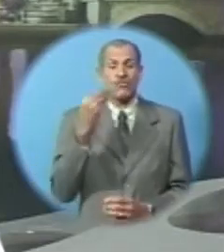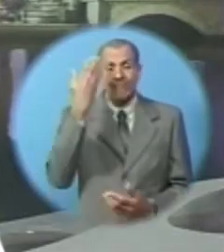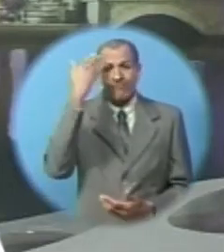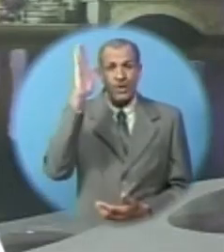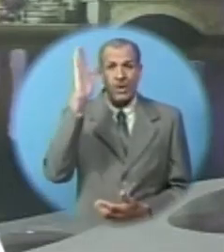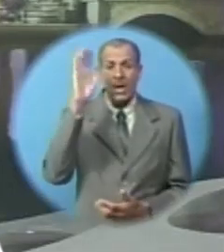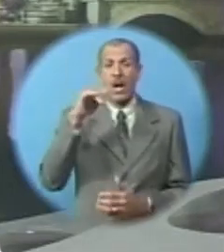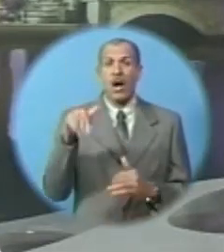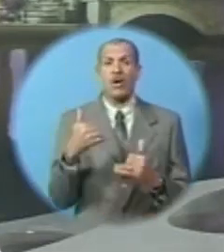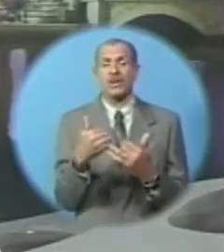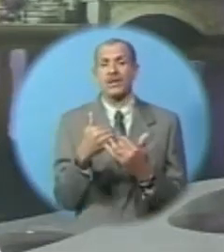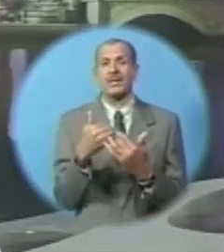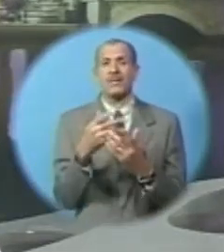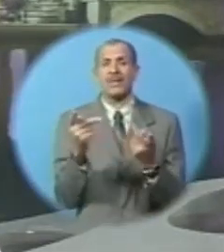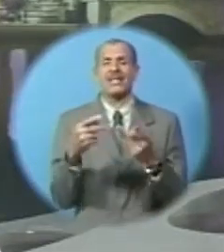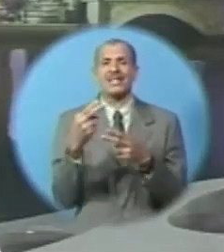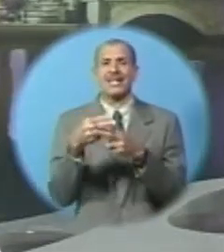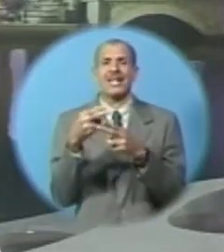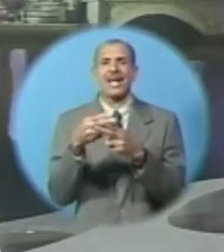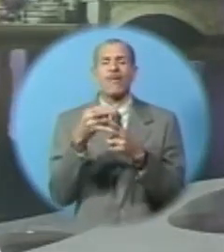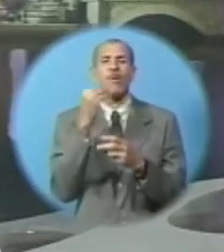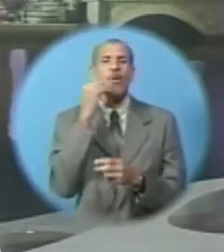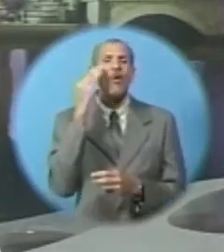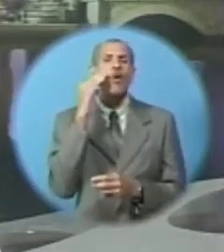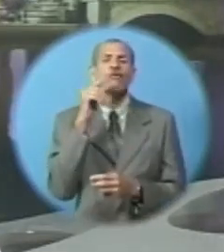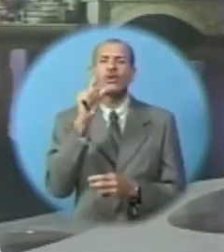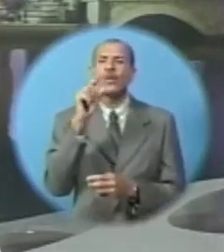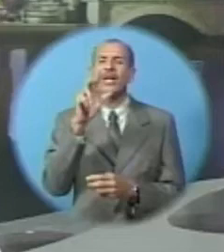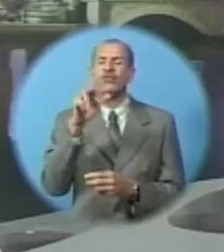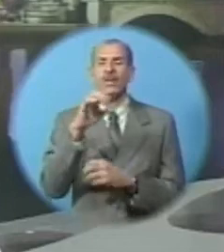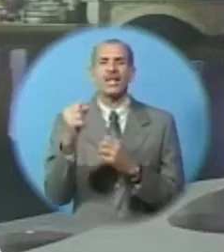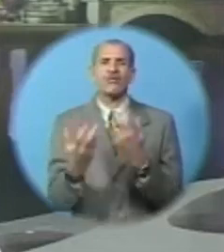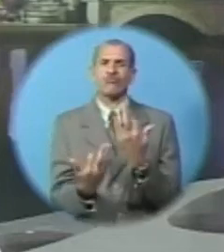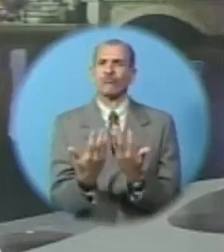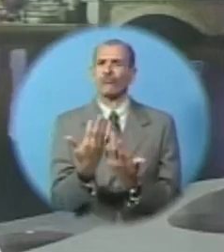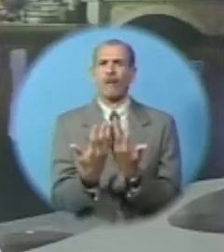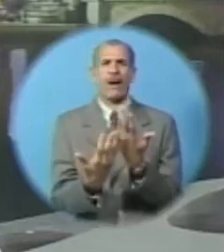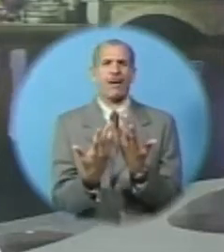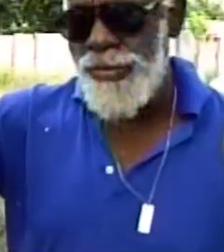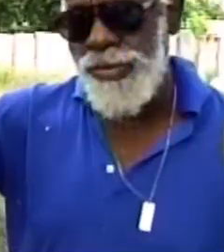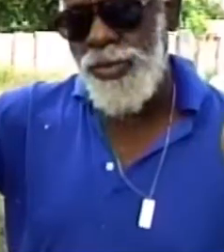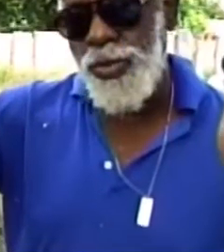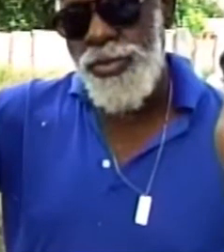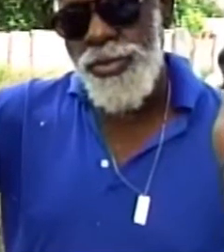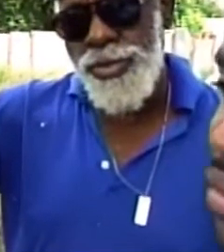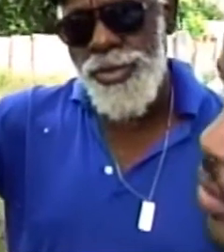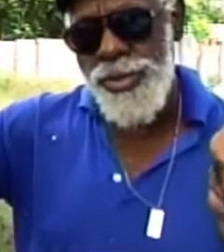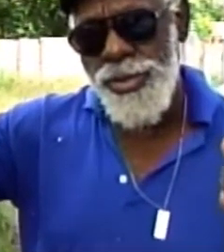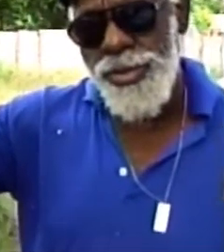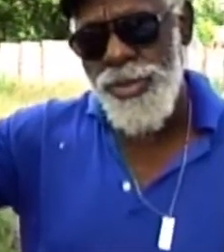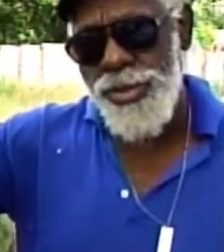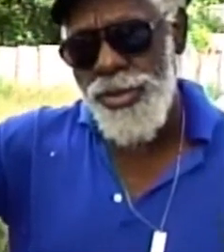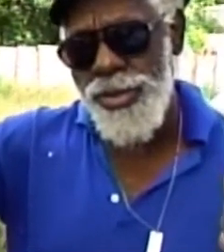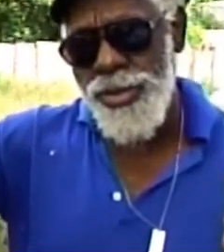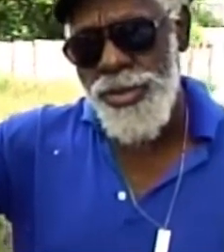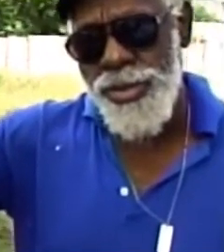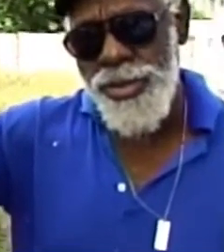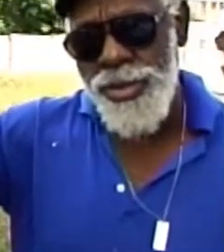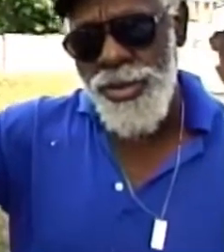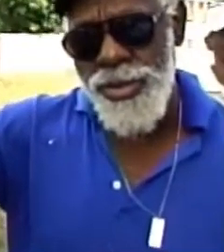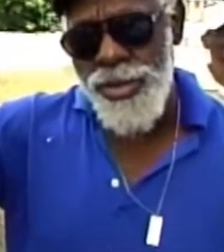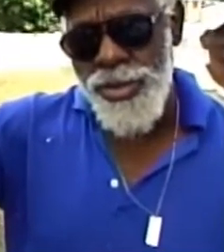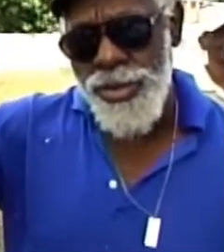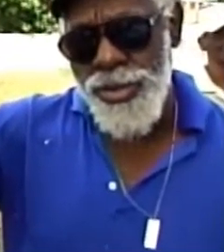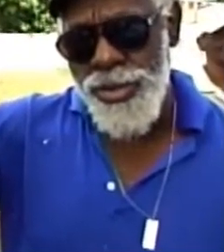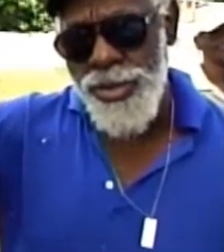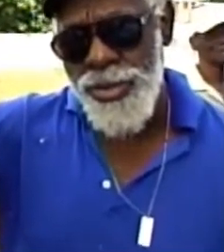the place he called home for 23 years could have caught fire. But that is, I